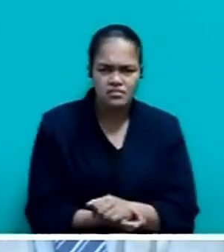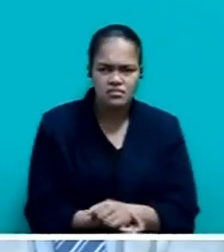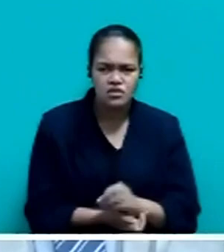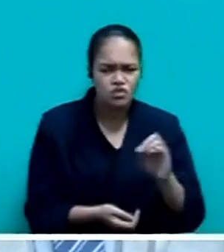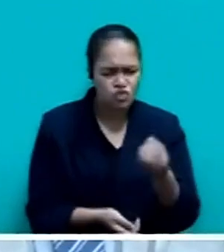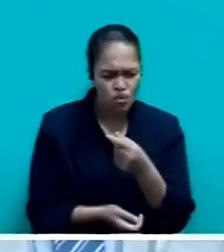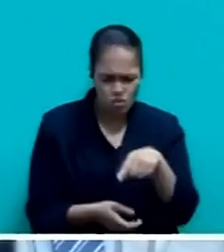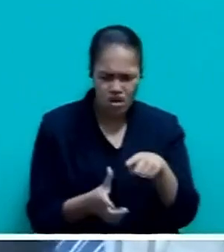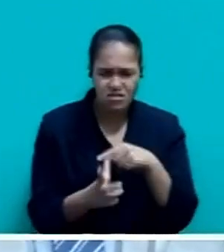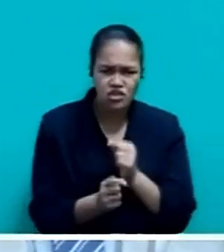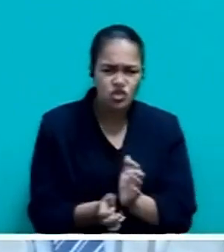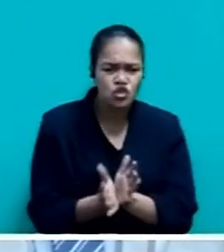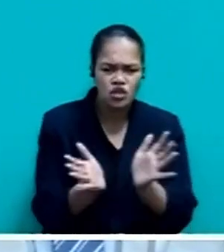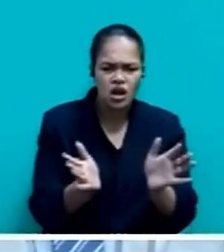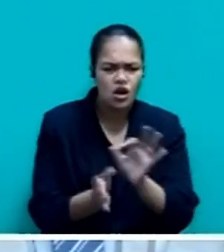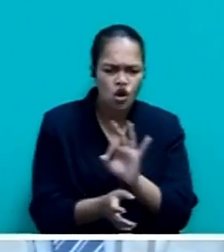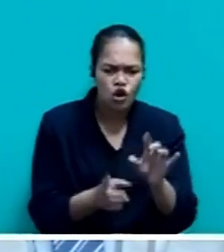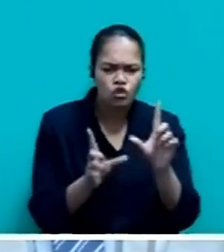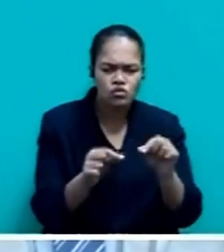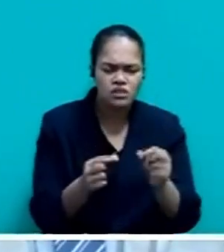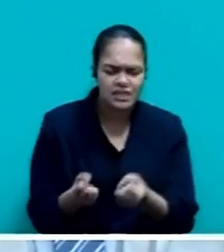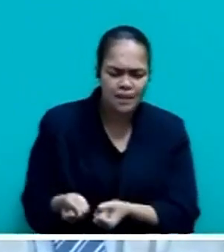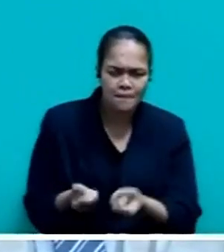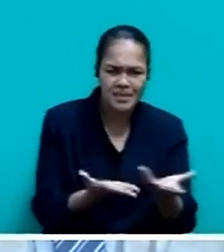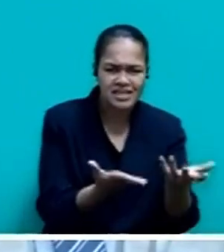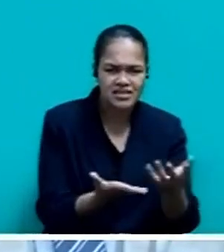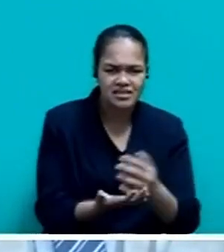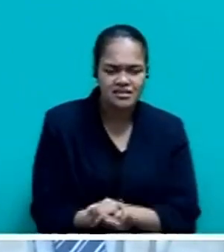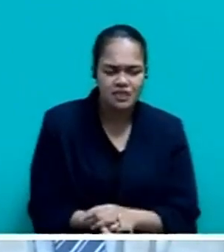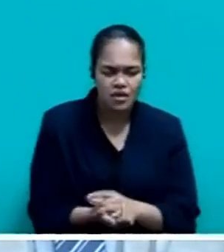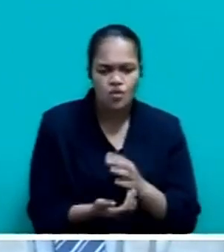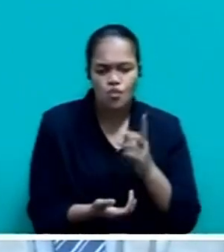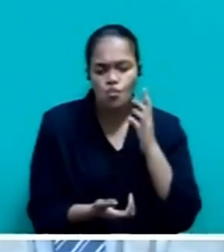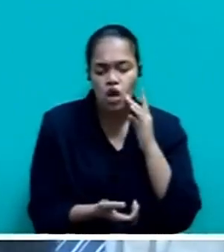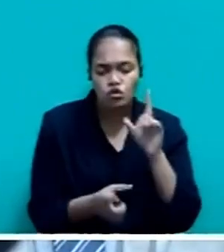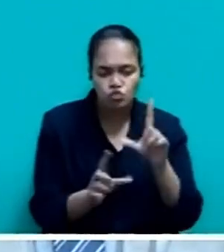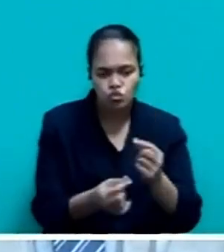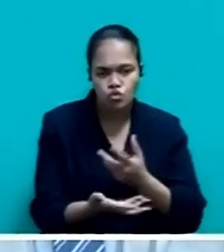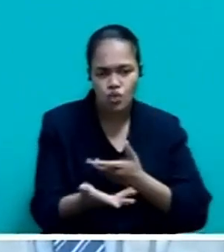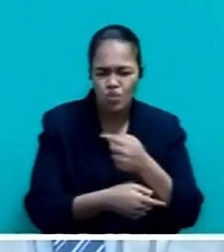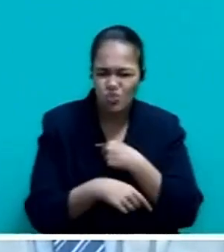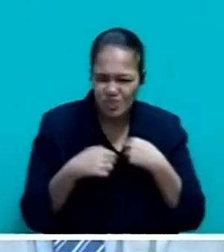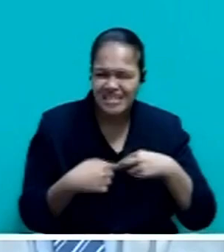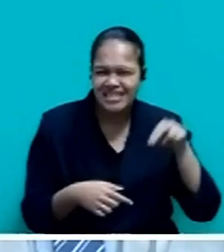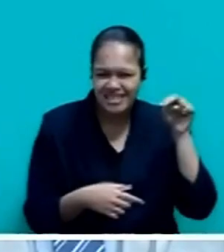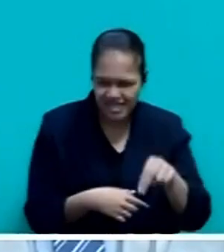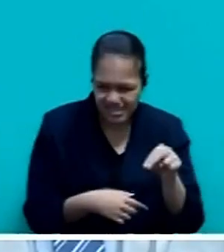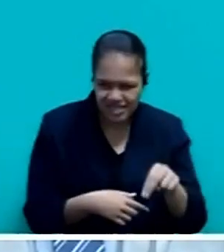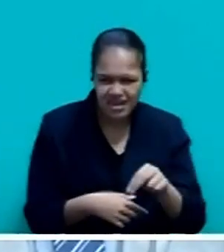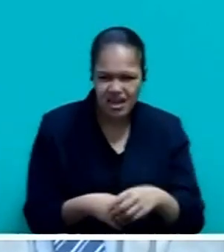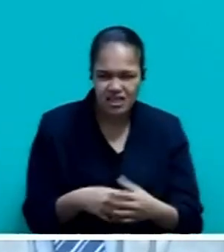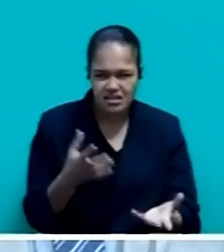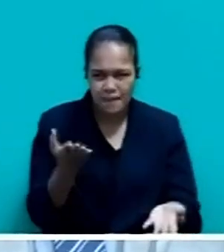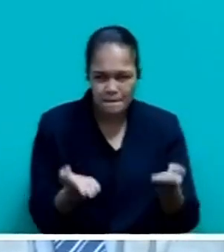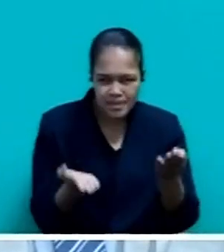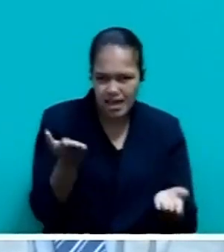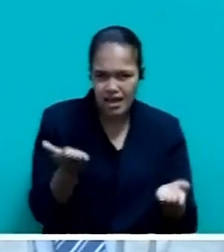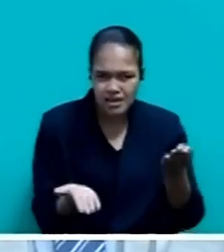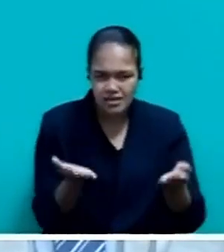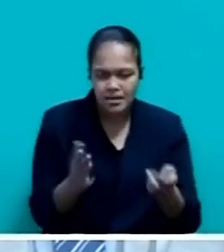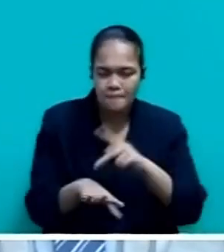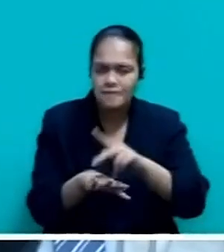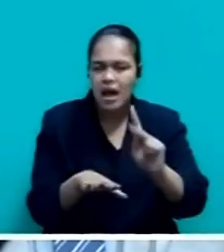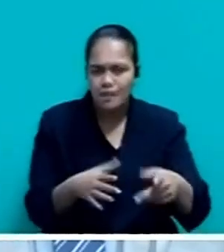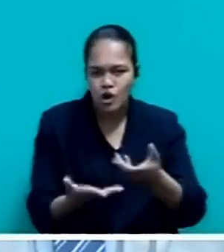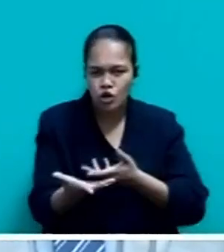not provide us the submissions that are provided during the executive consultation. And that's why we need to have this check and balance, the Parliament